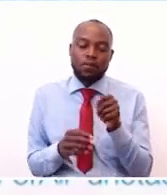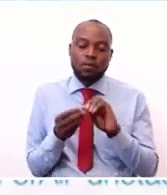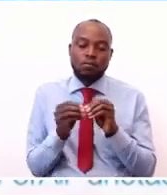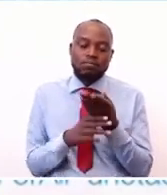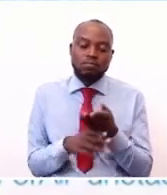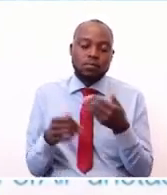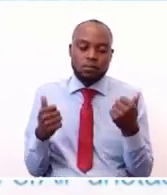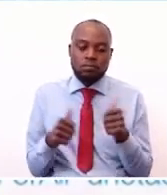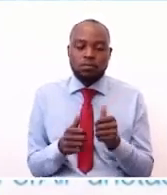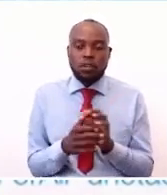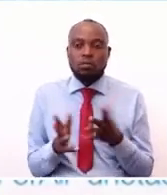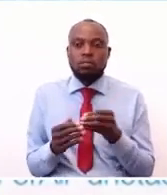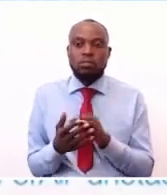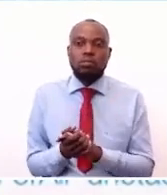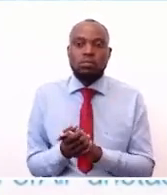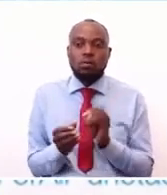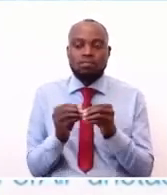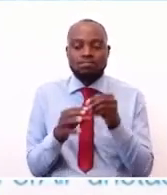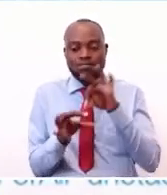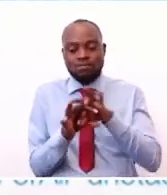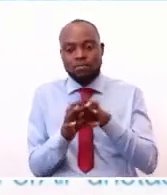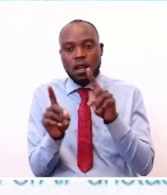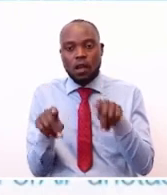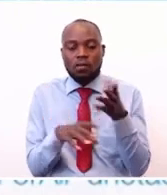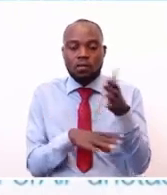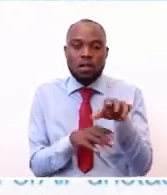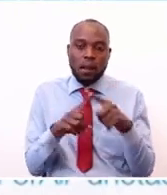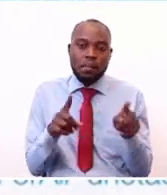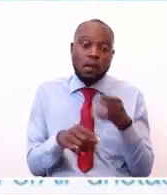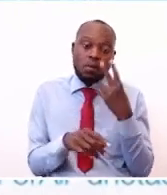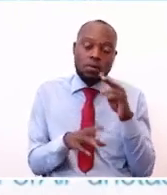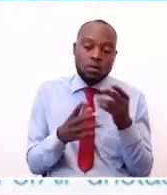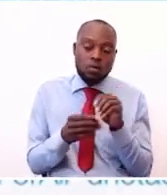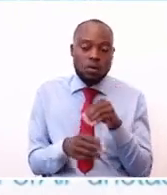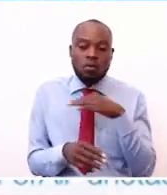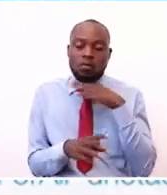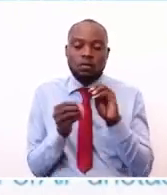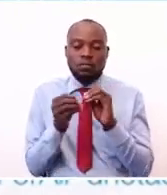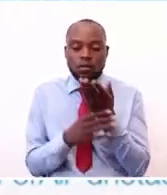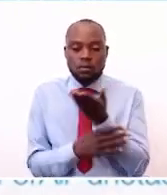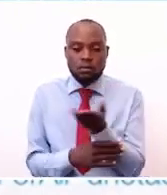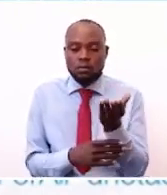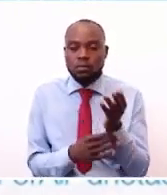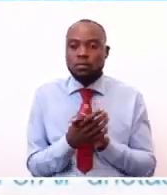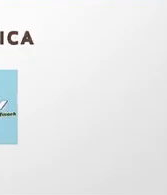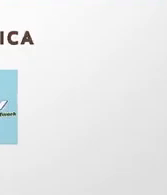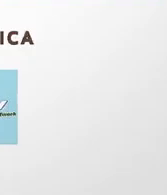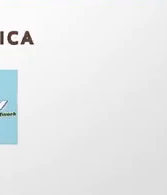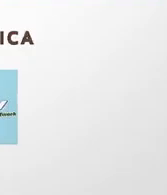commission that would engage with really pulling together what the key makeup would be of this global debt